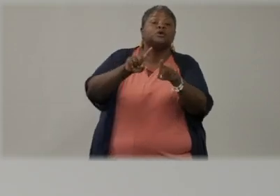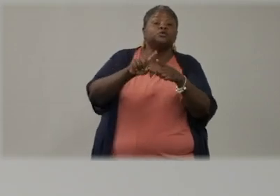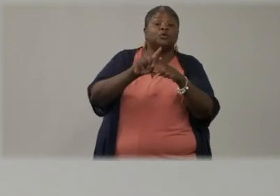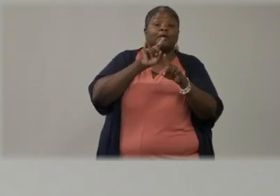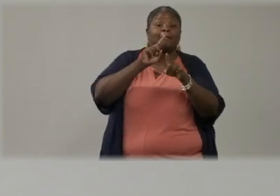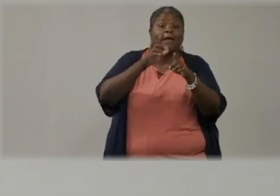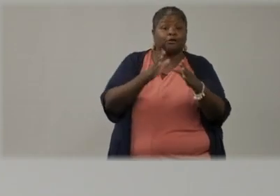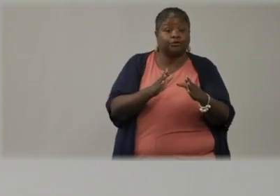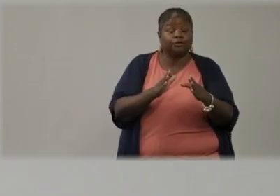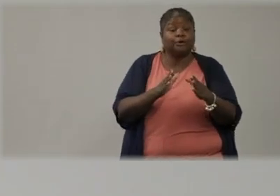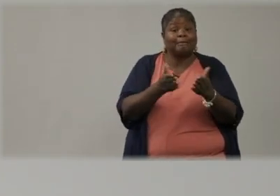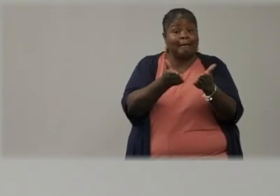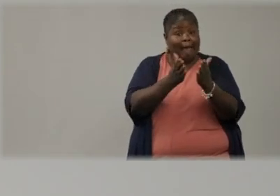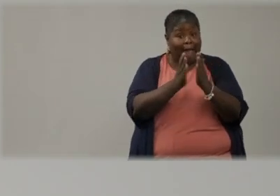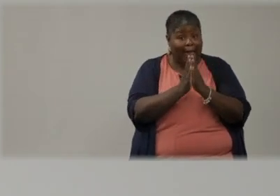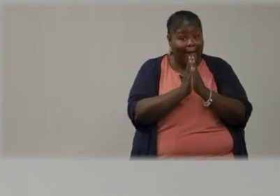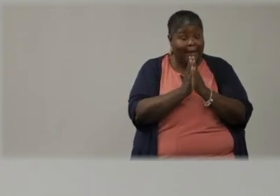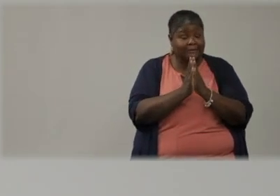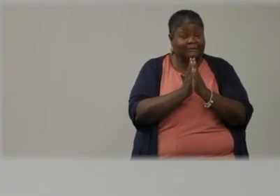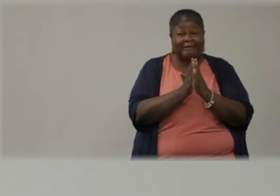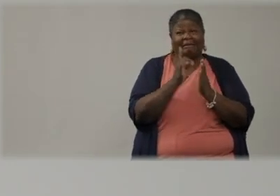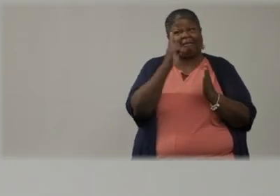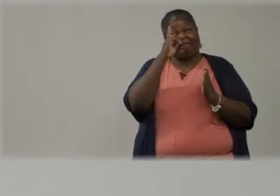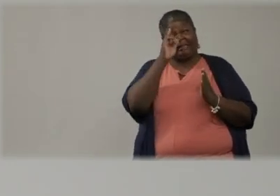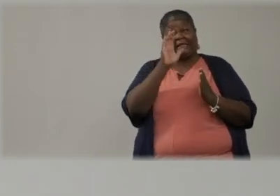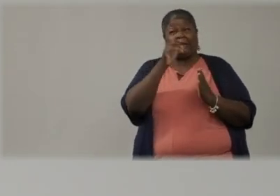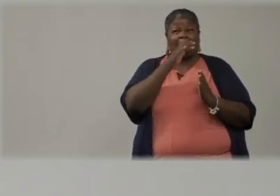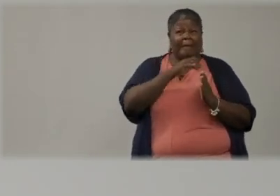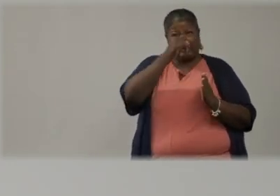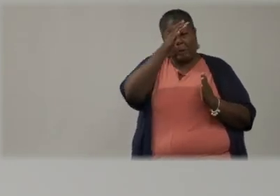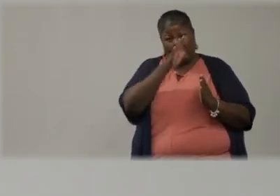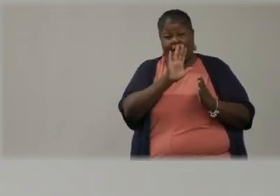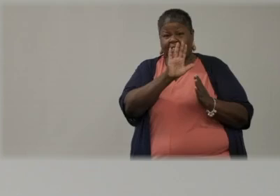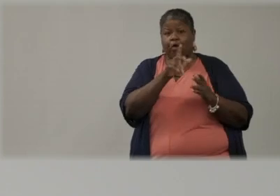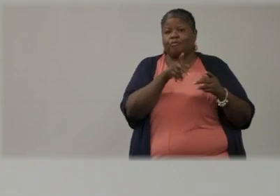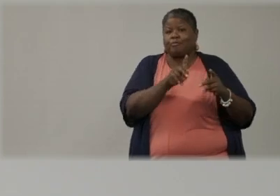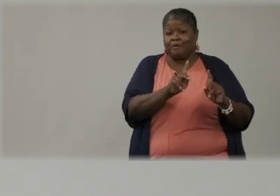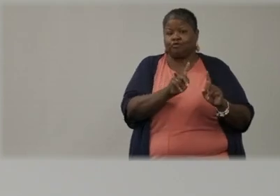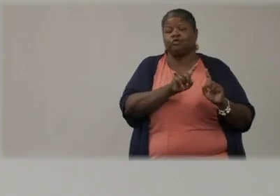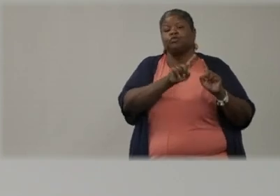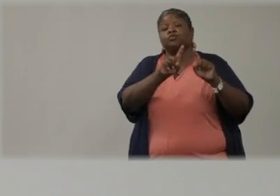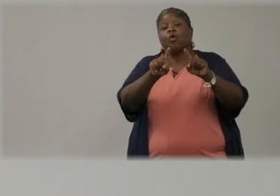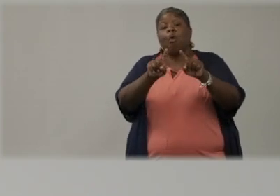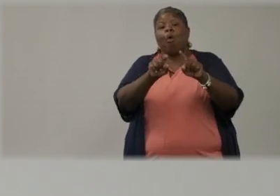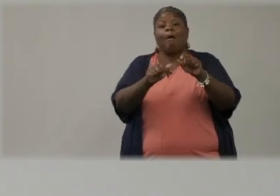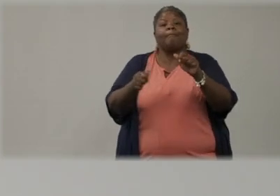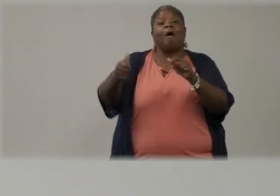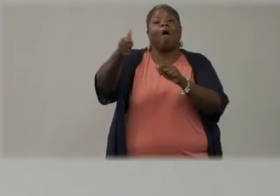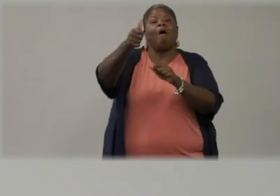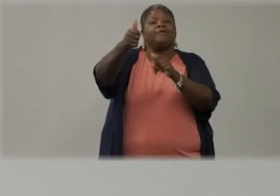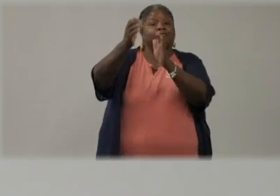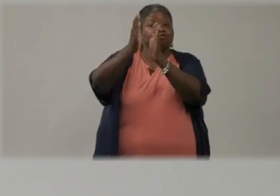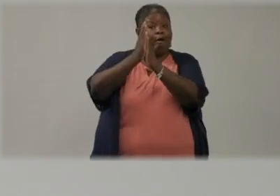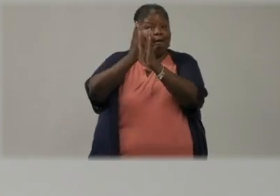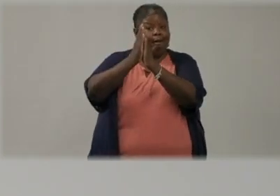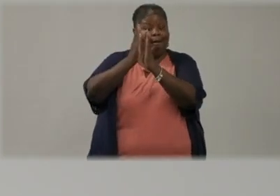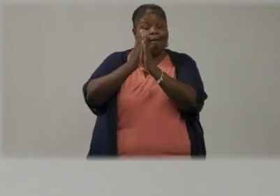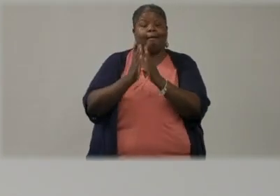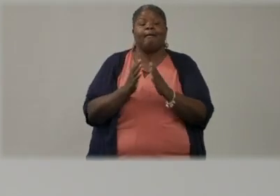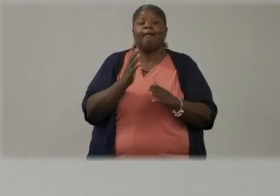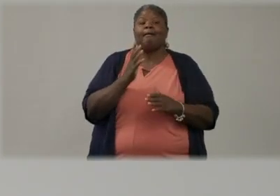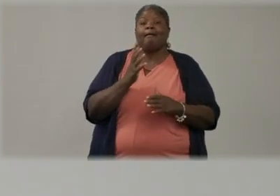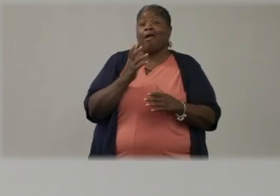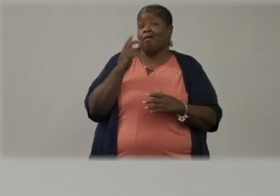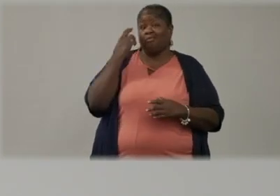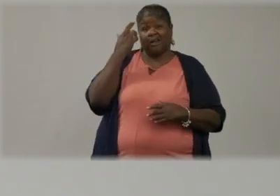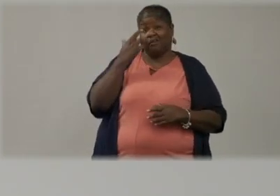commander and asked for, I forget if it was his or her, but the permission to go up on the mountain and say a prayer. And for